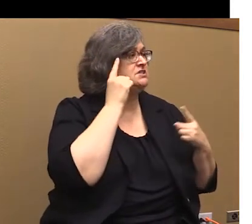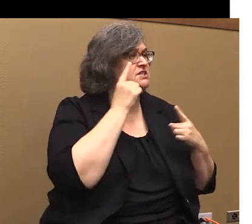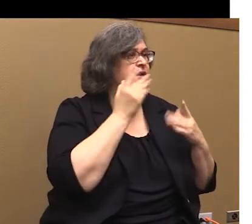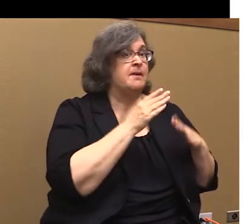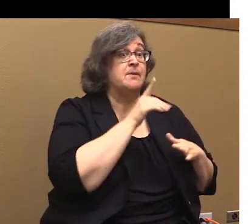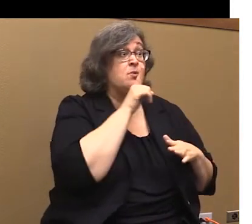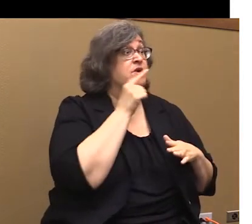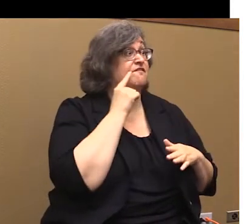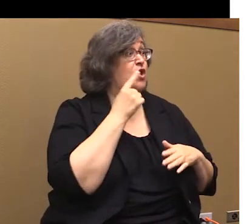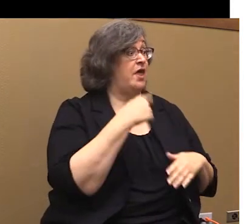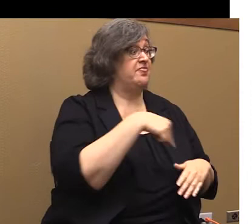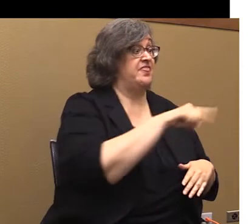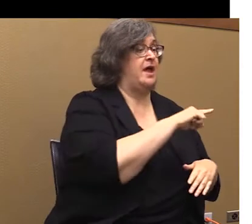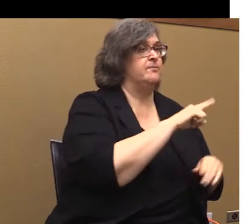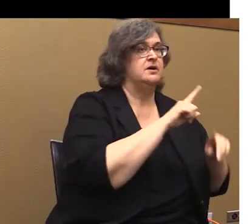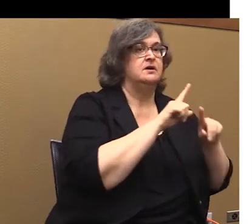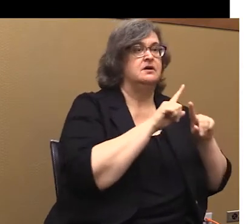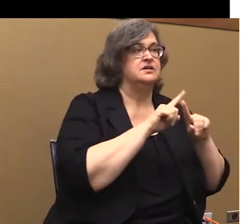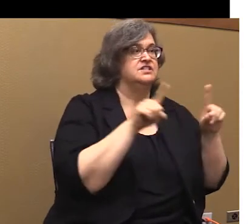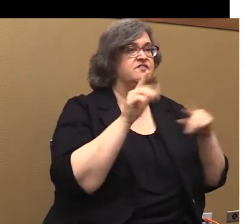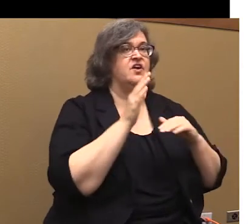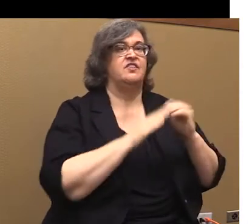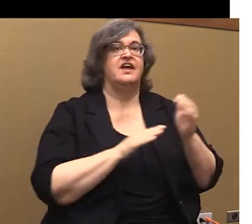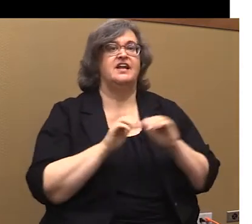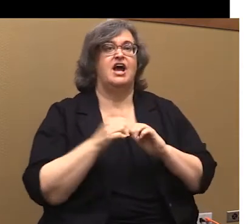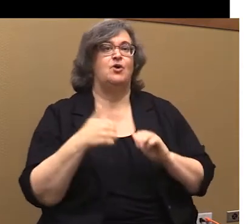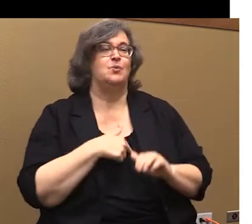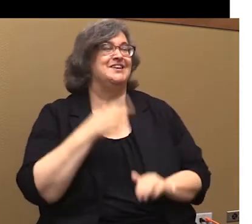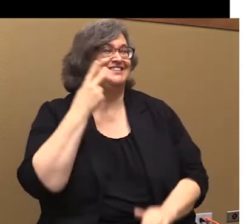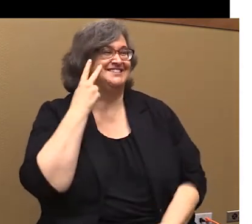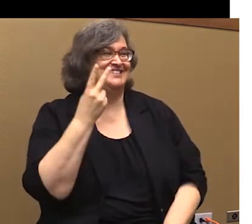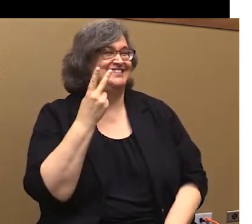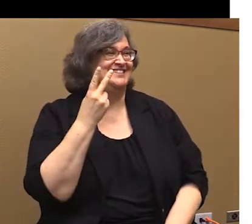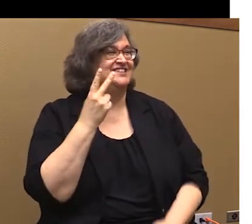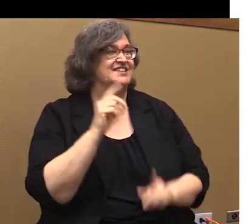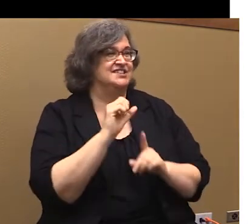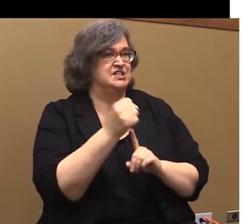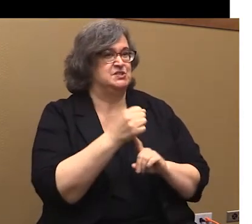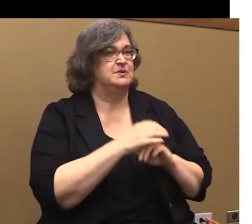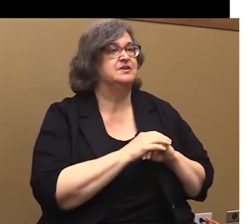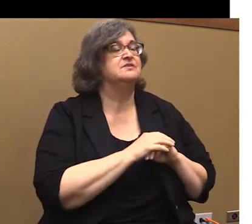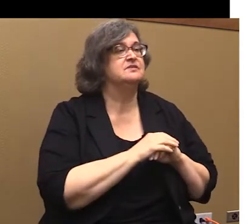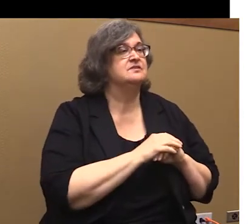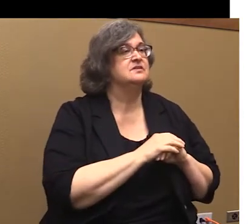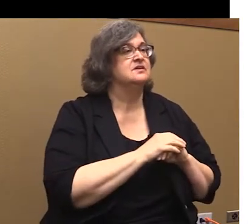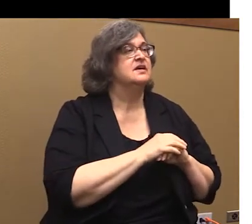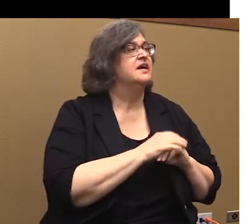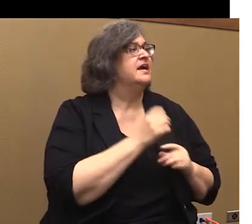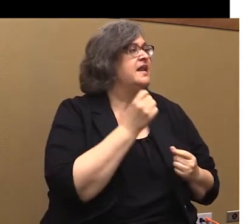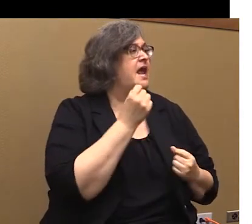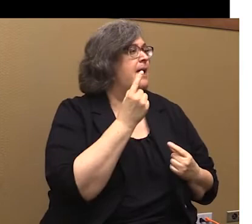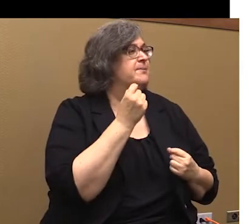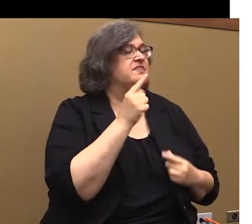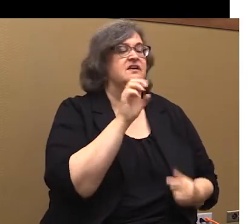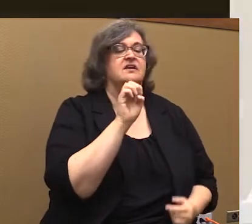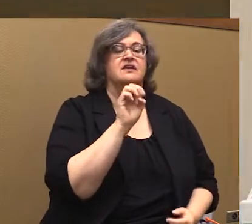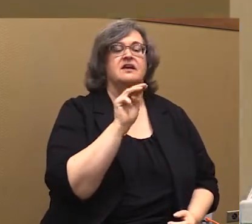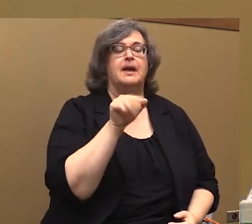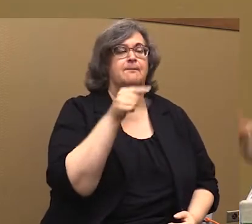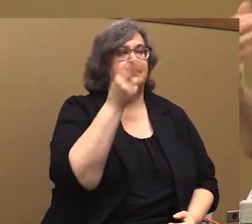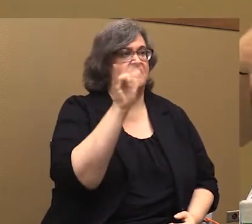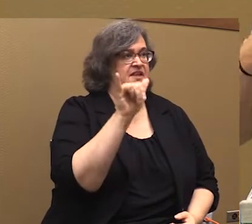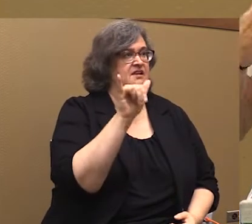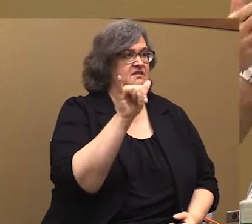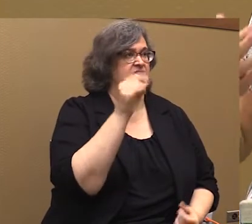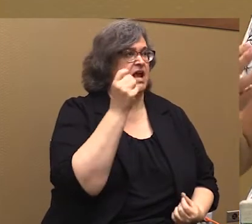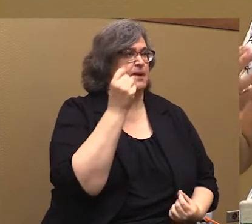people's thoughts may be real for them, but different than how we see the situation.